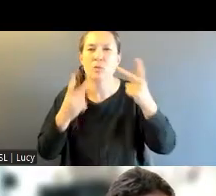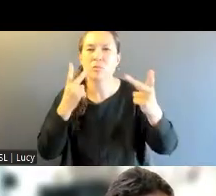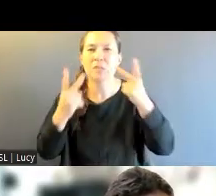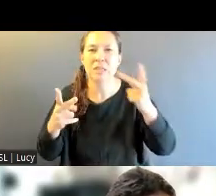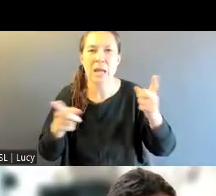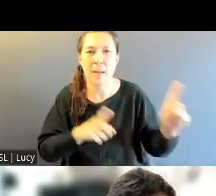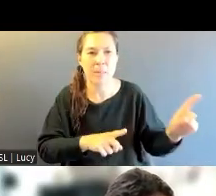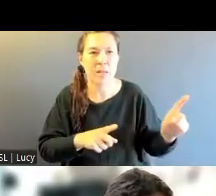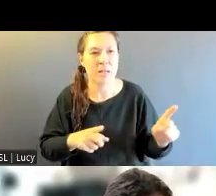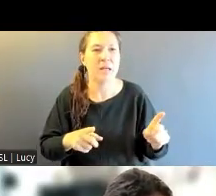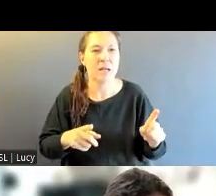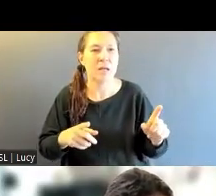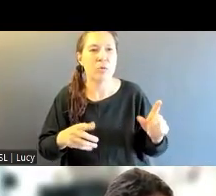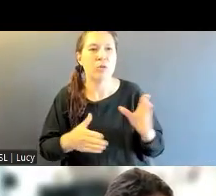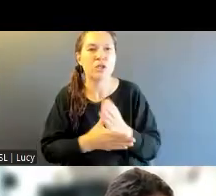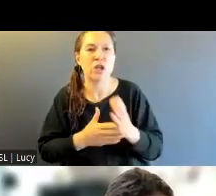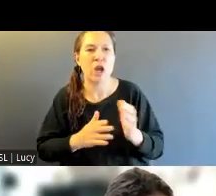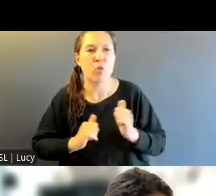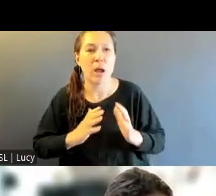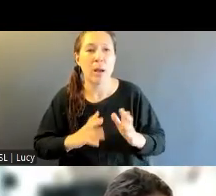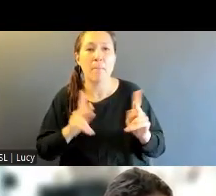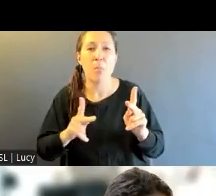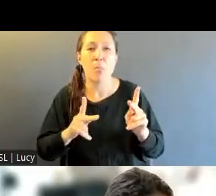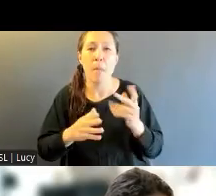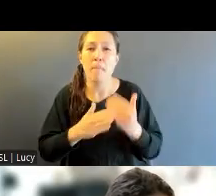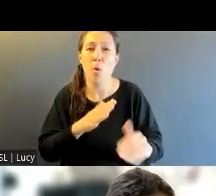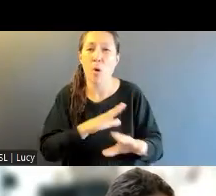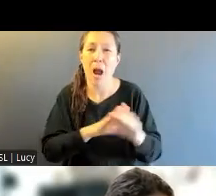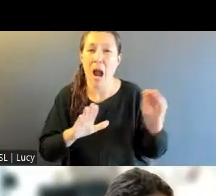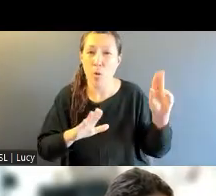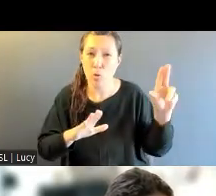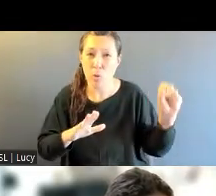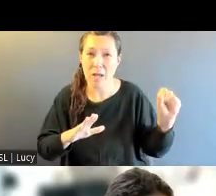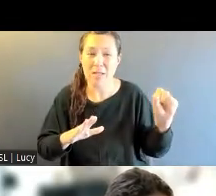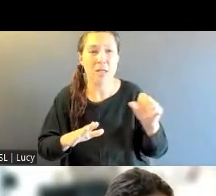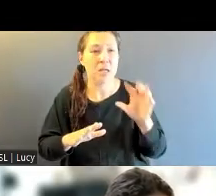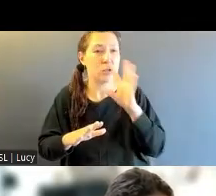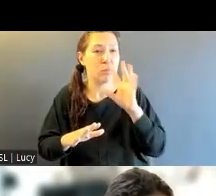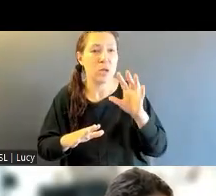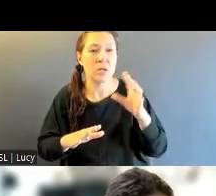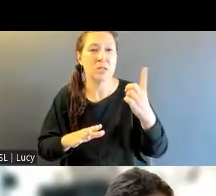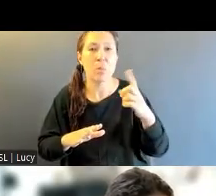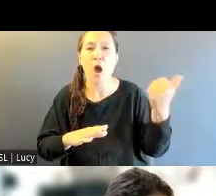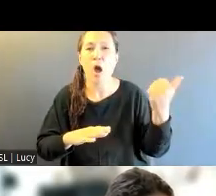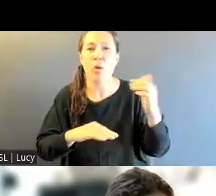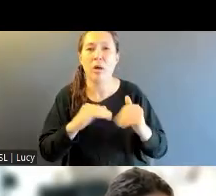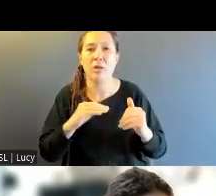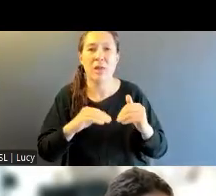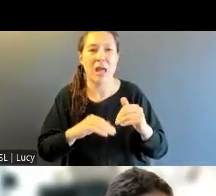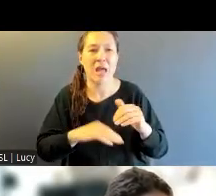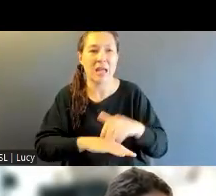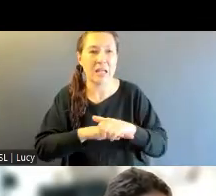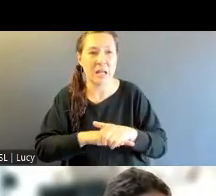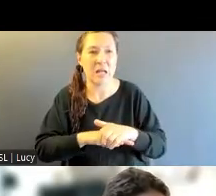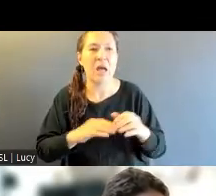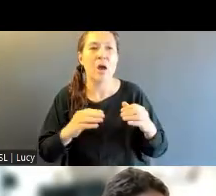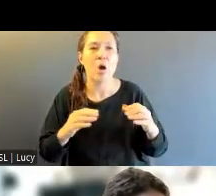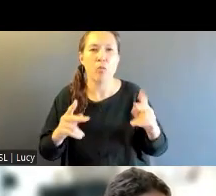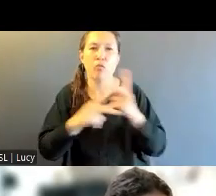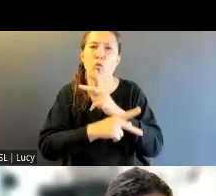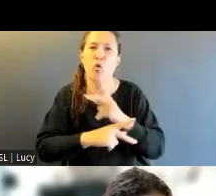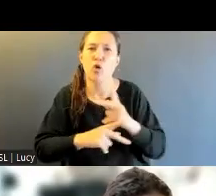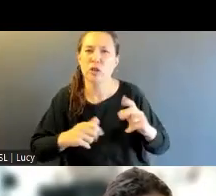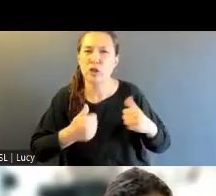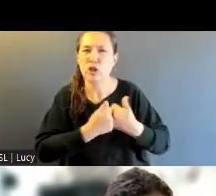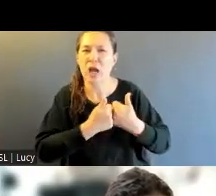Residents born outside of the United States who speak language other than English were more likely to report challenges accessing